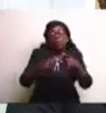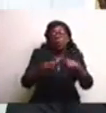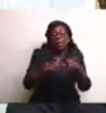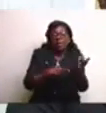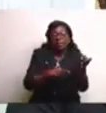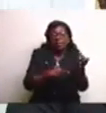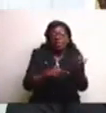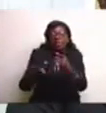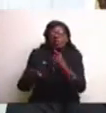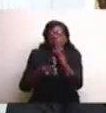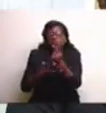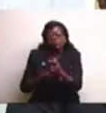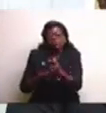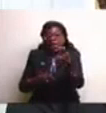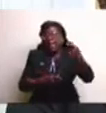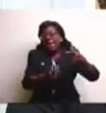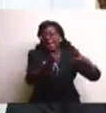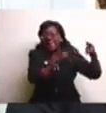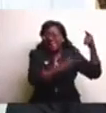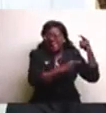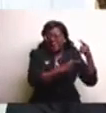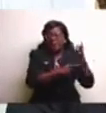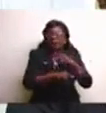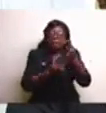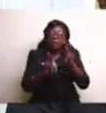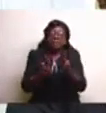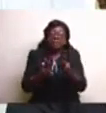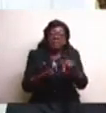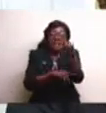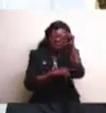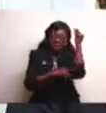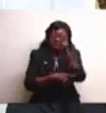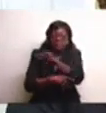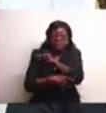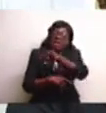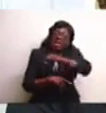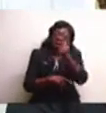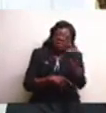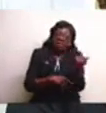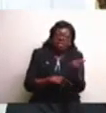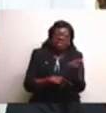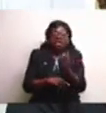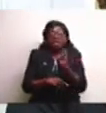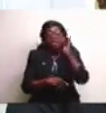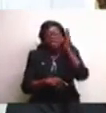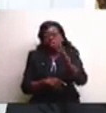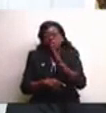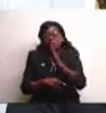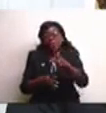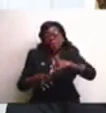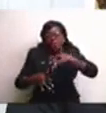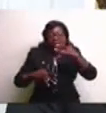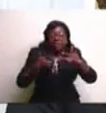of persons like the Honorable George Smith and others that have passed on should be felt in what we do going